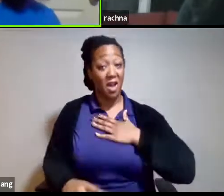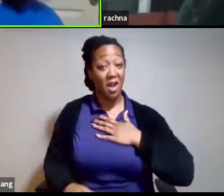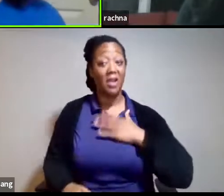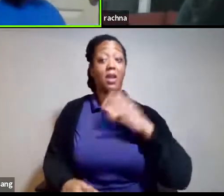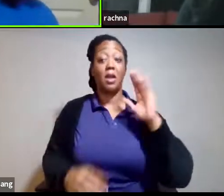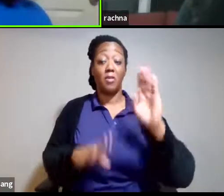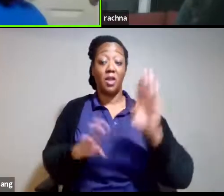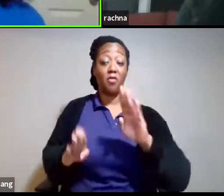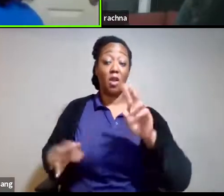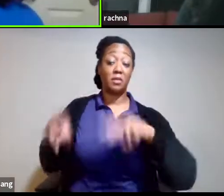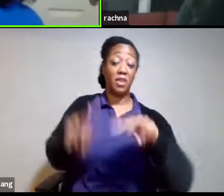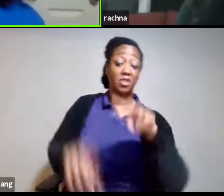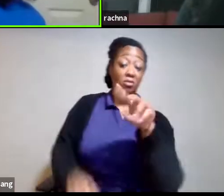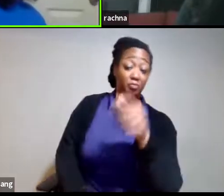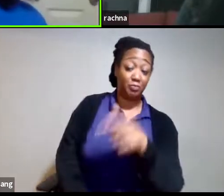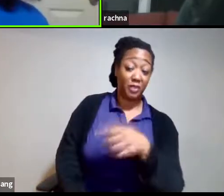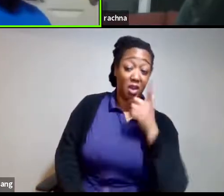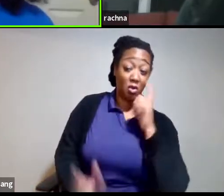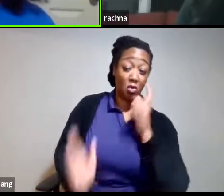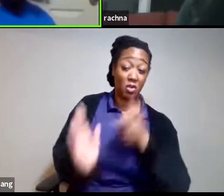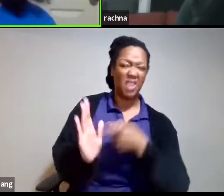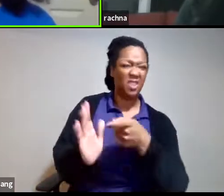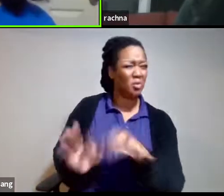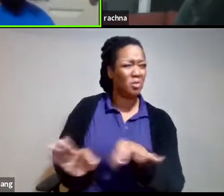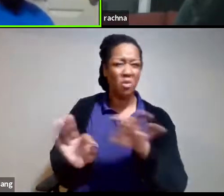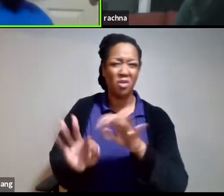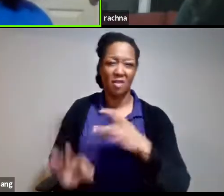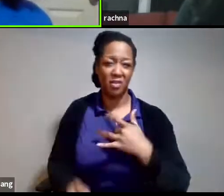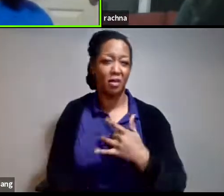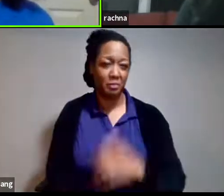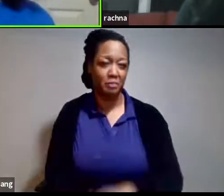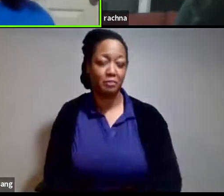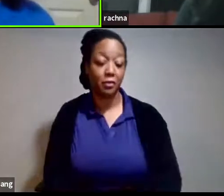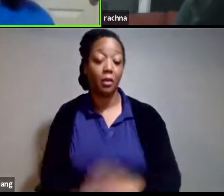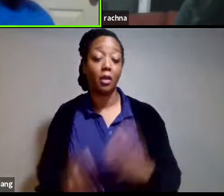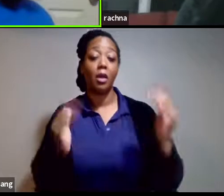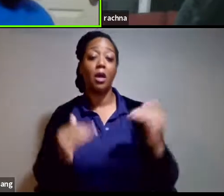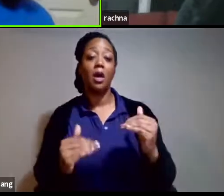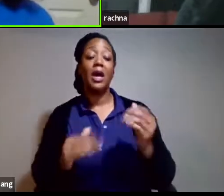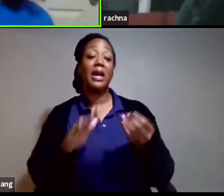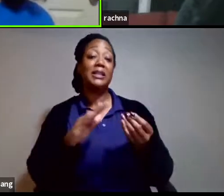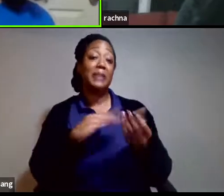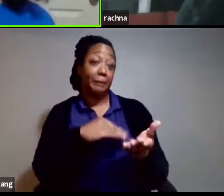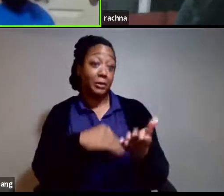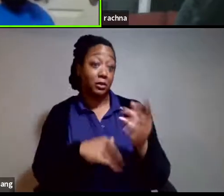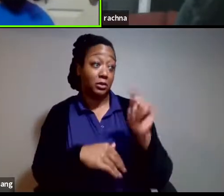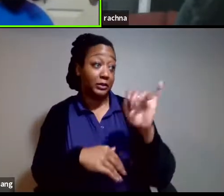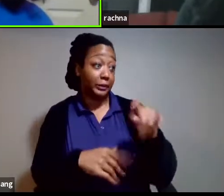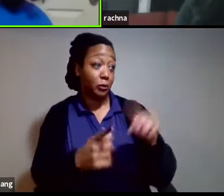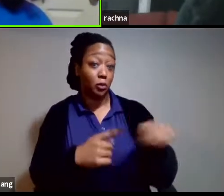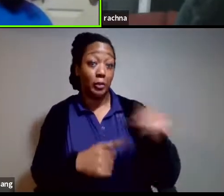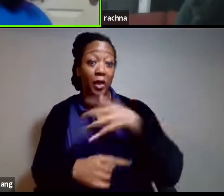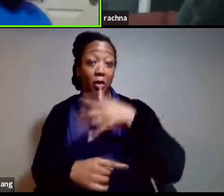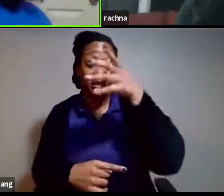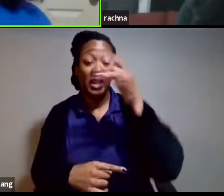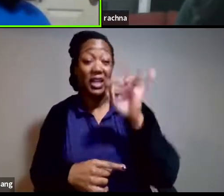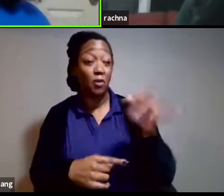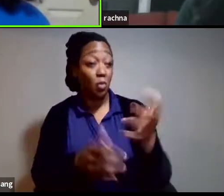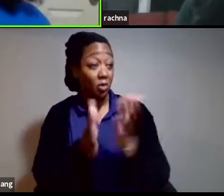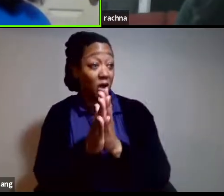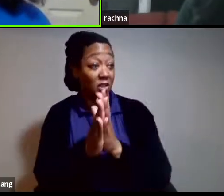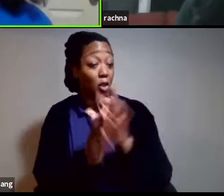And another insider tip for our parents, when you do request from due process an